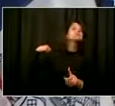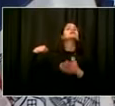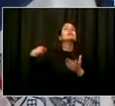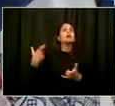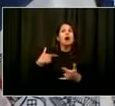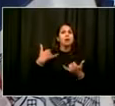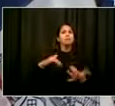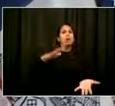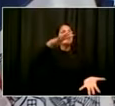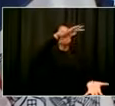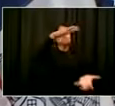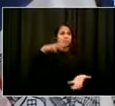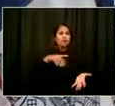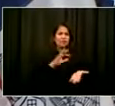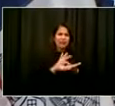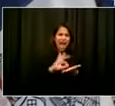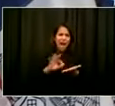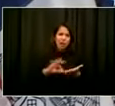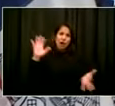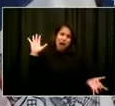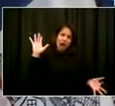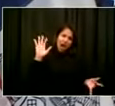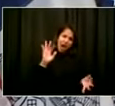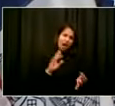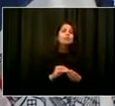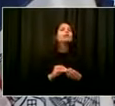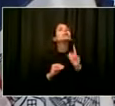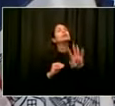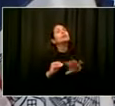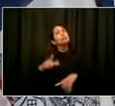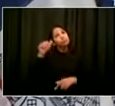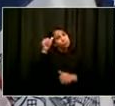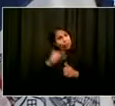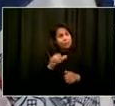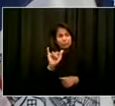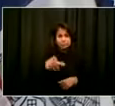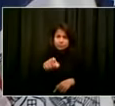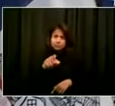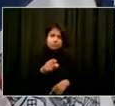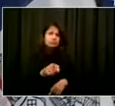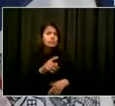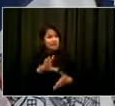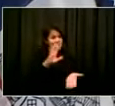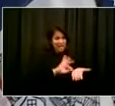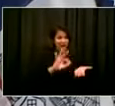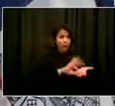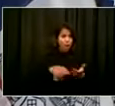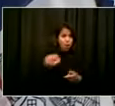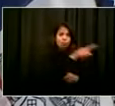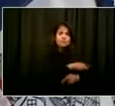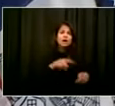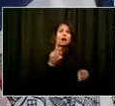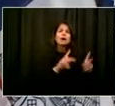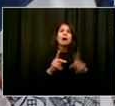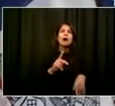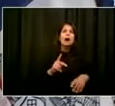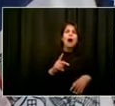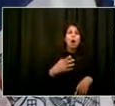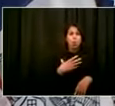and uncertainty, all the efforts from Washington, D.C. to undermine participation, the horrible negative attacks on